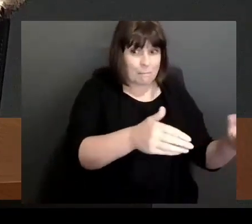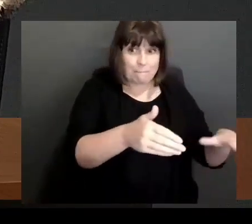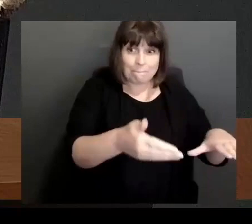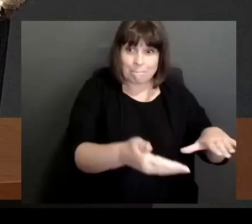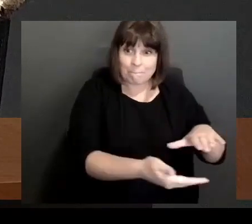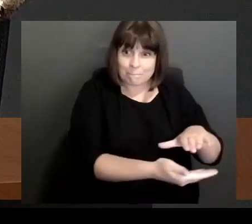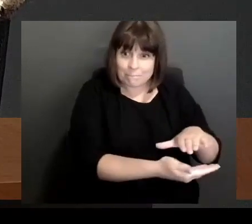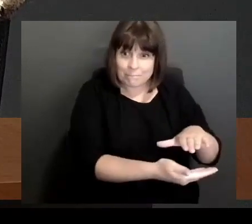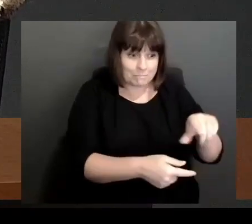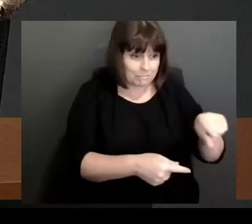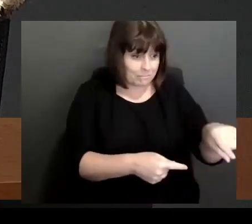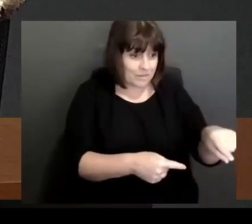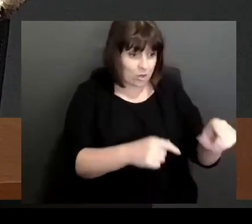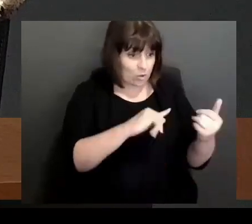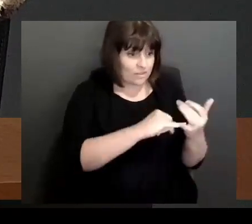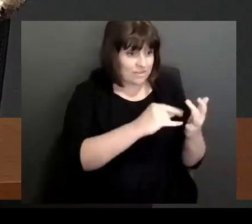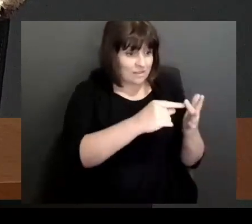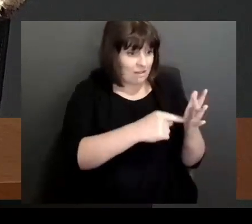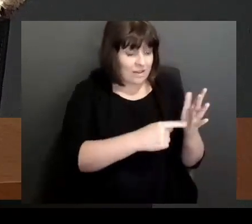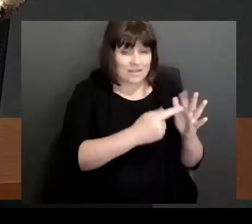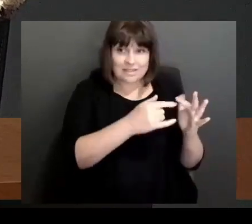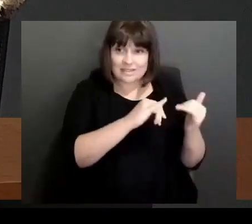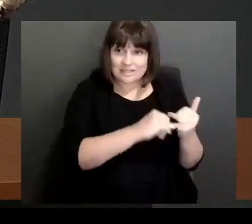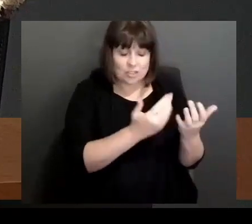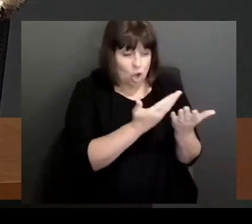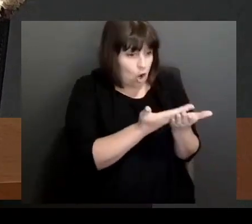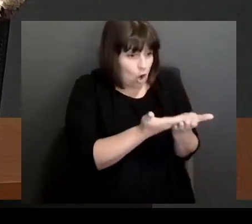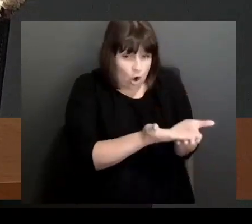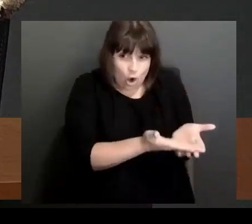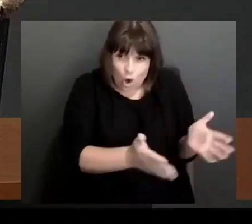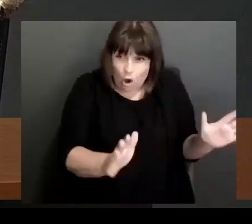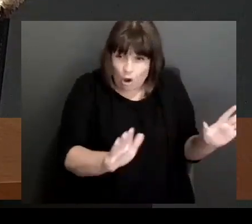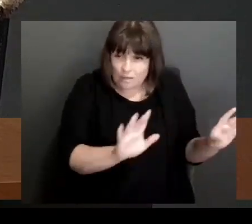know, rehabilitation, but this stuff we're never, ever going to get back.